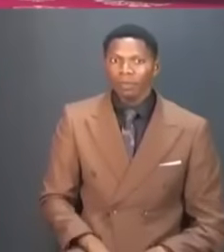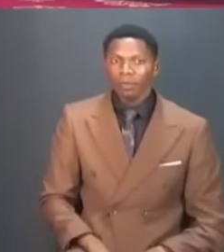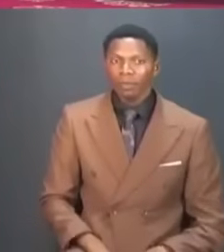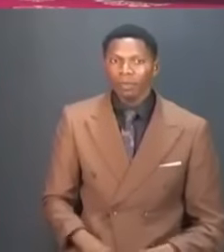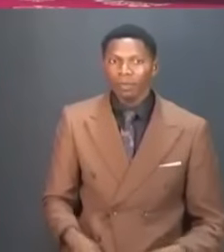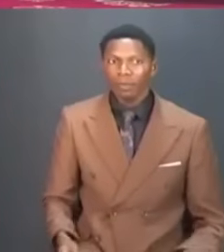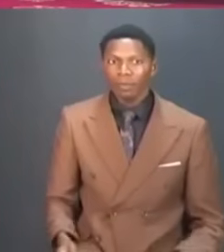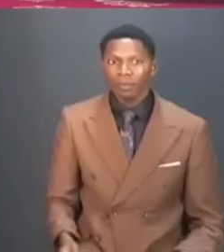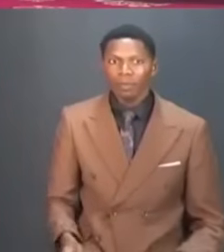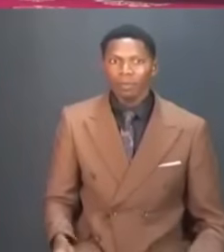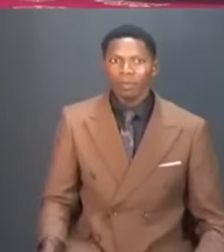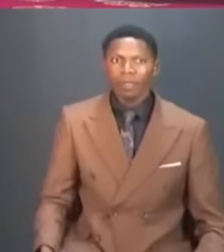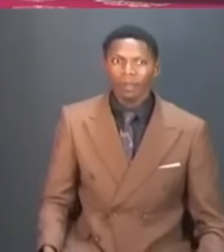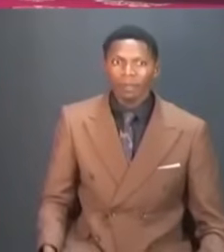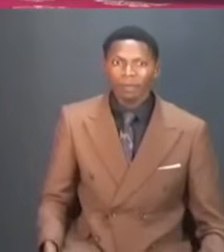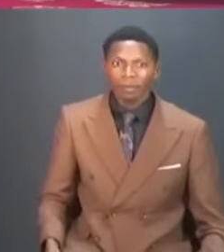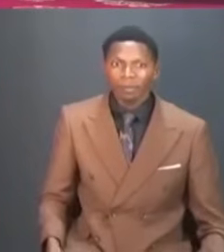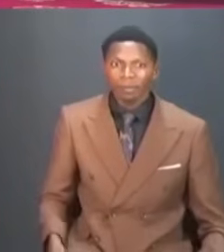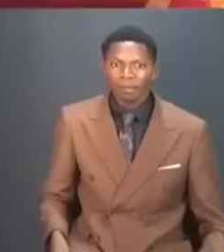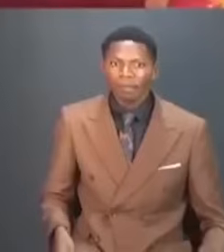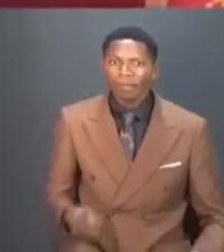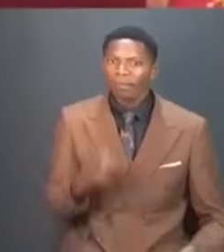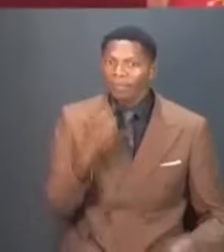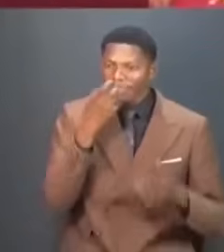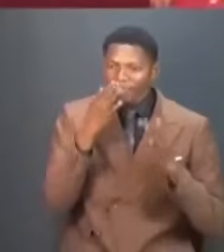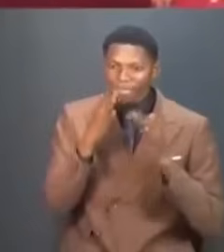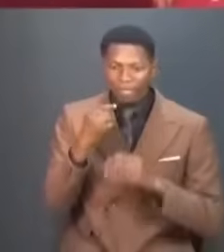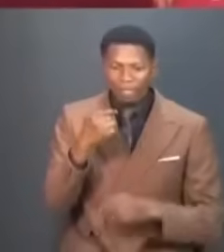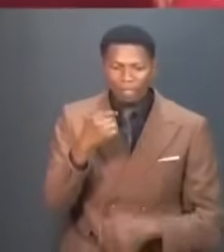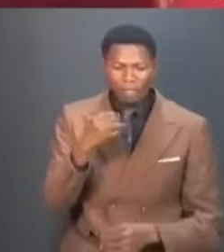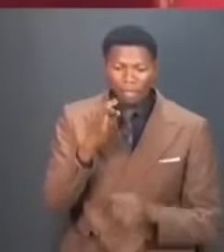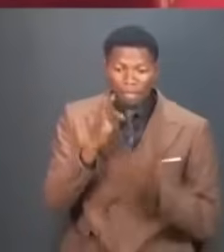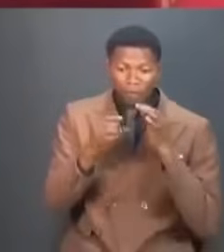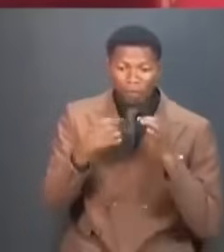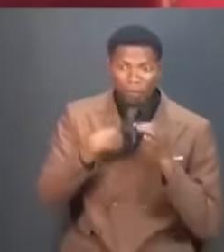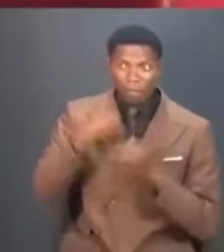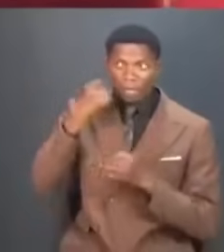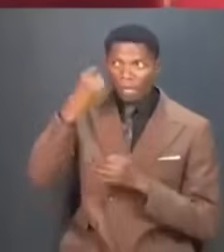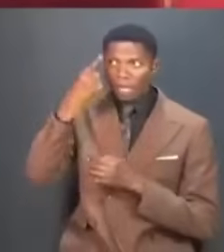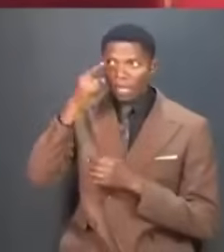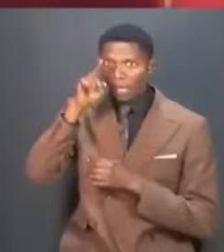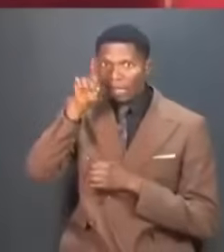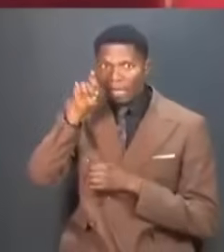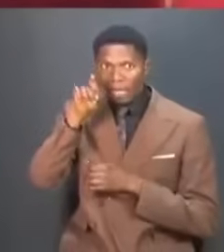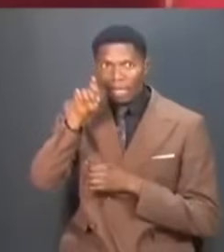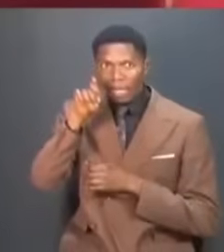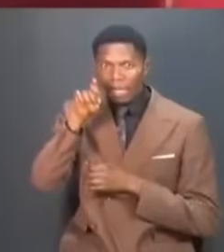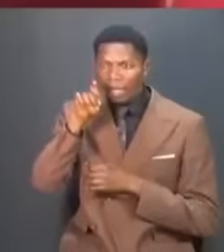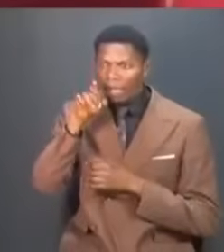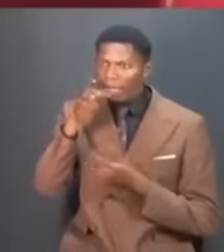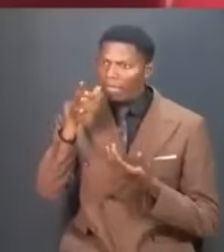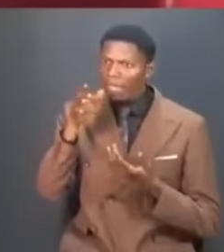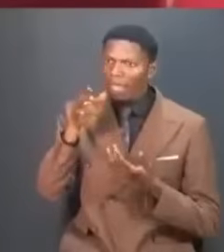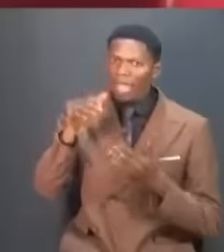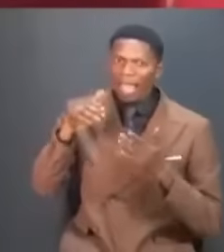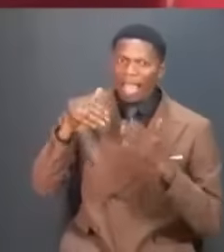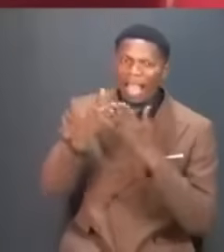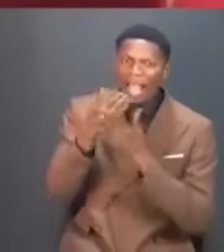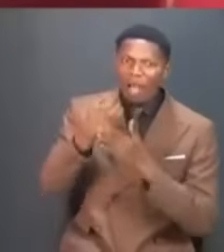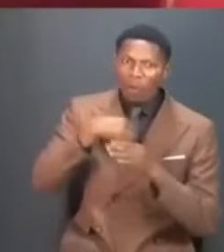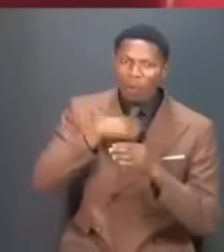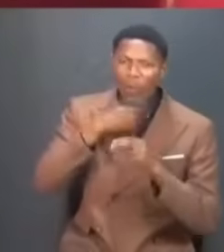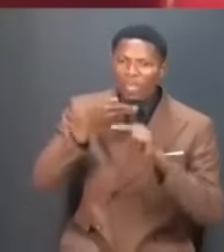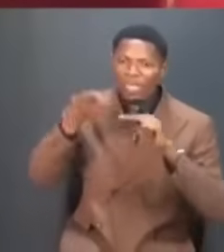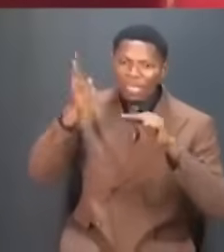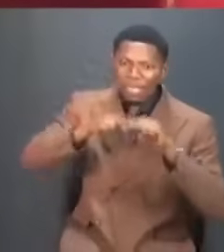Mr. Speaker, my understanding of the question is that it's simple. How do we increase demand